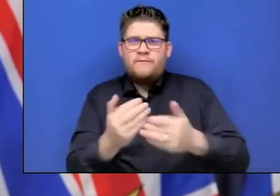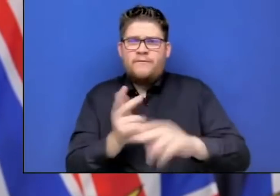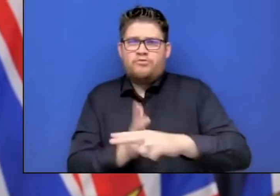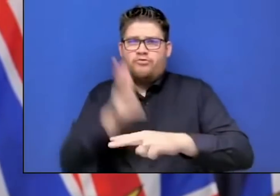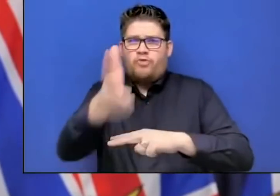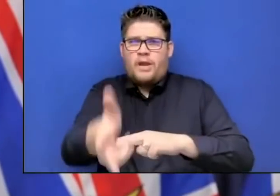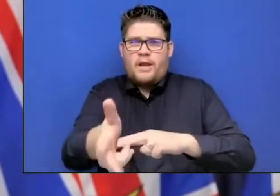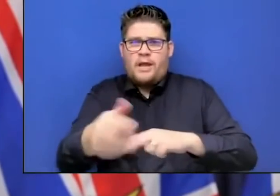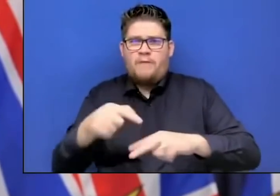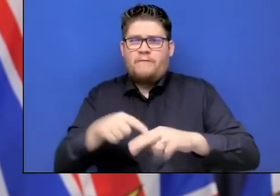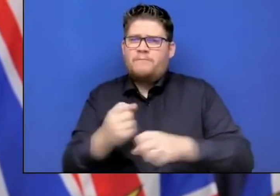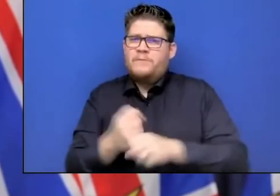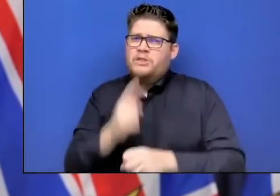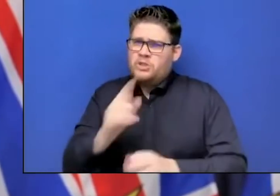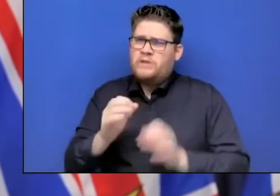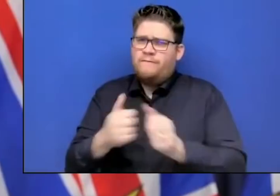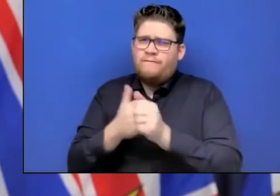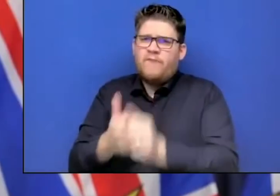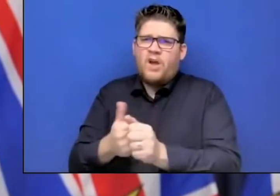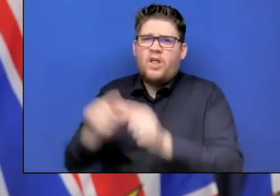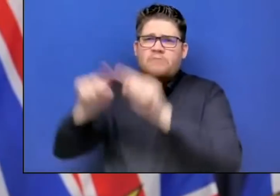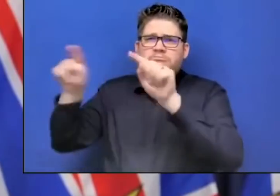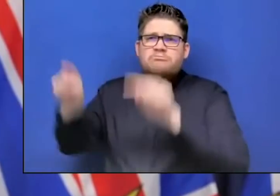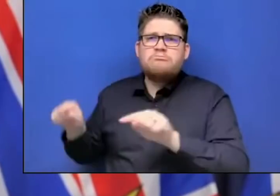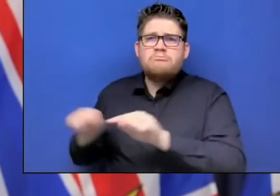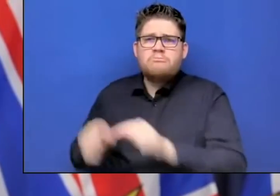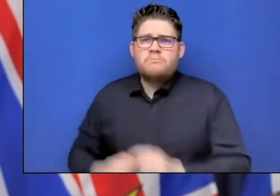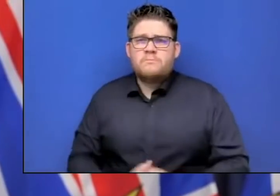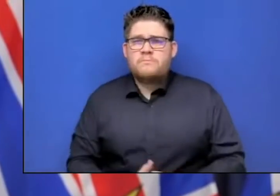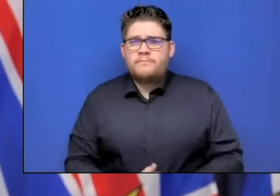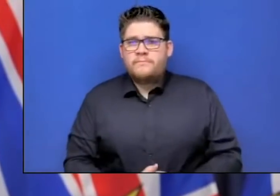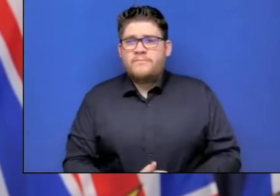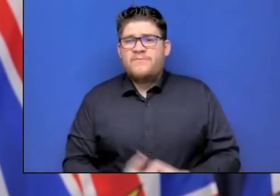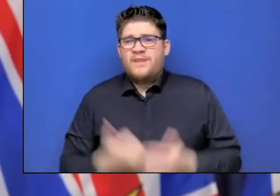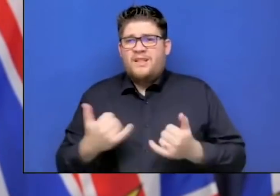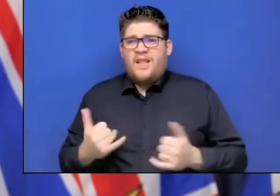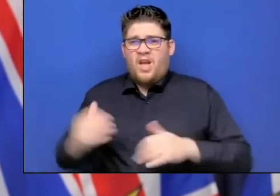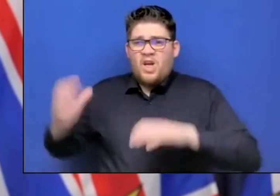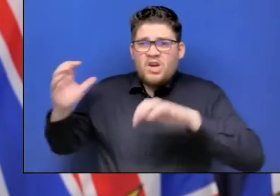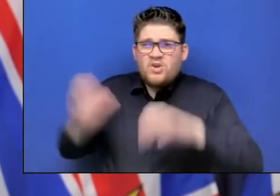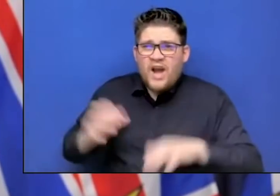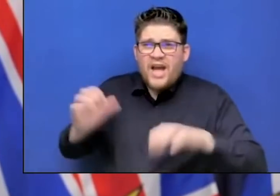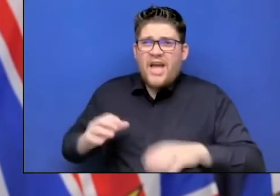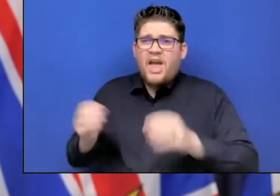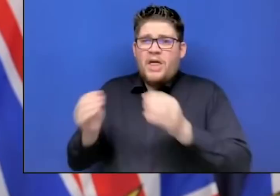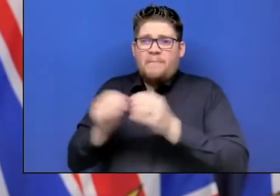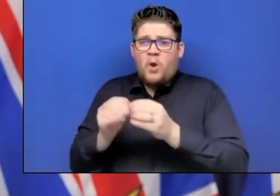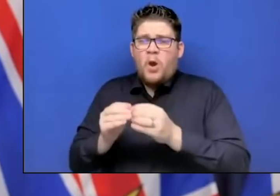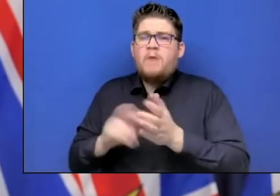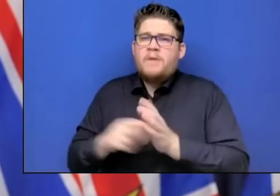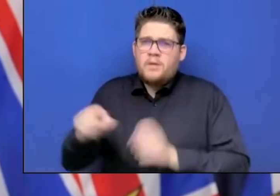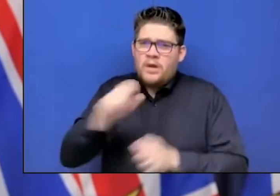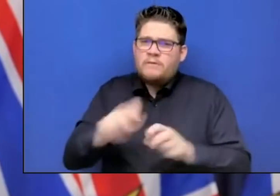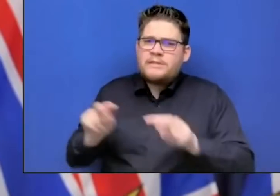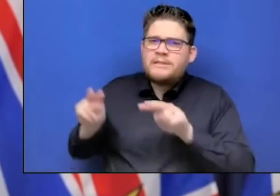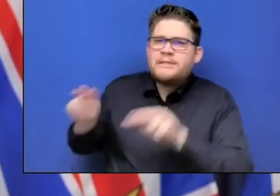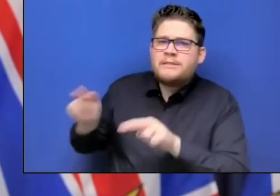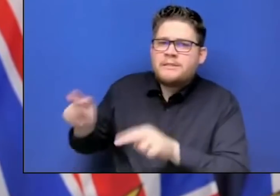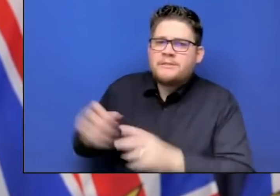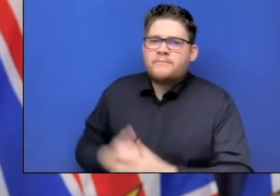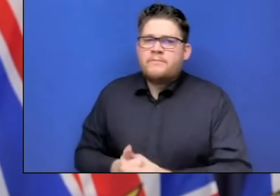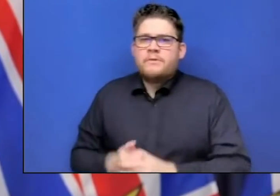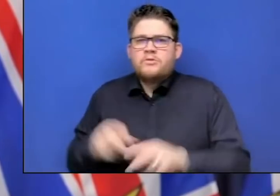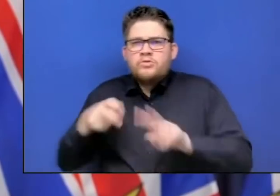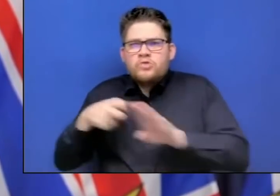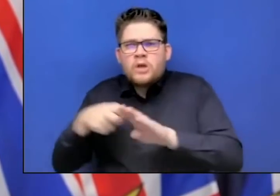be mindful of rail traffic. With more heavy rains forecast, we'll continue to monitor all of our highways